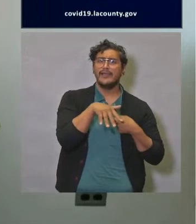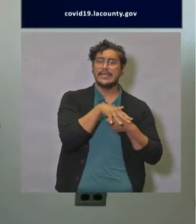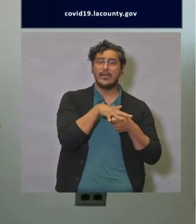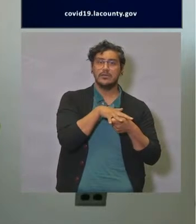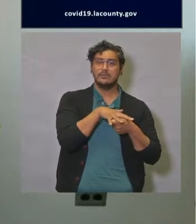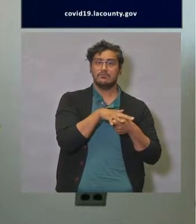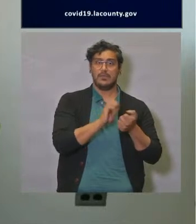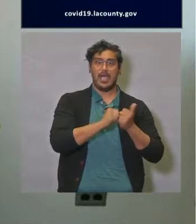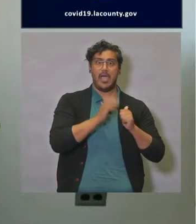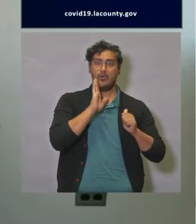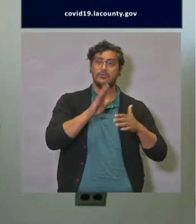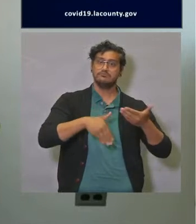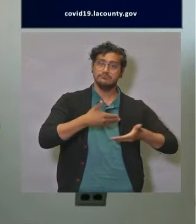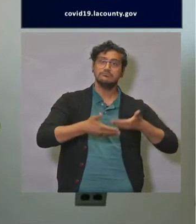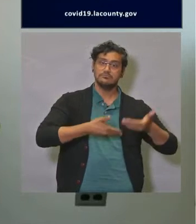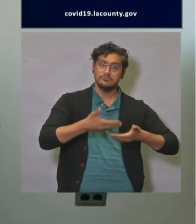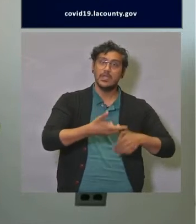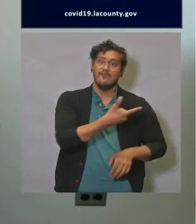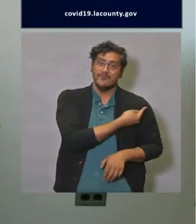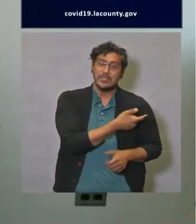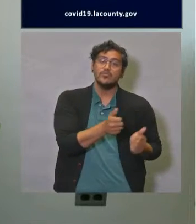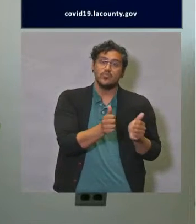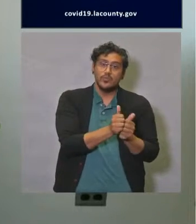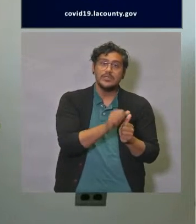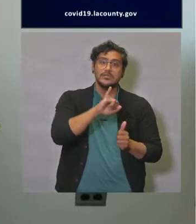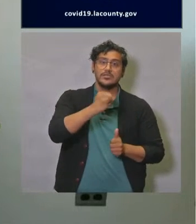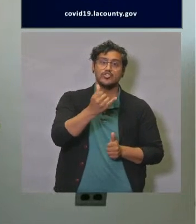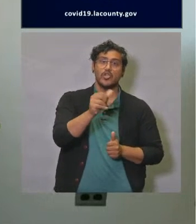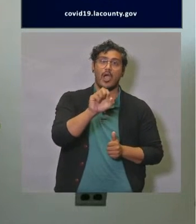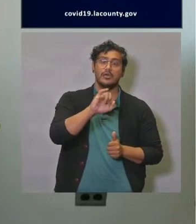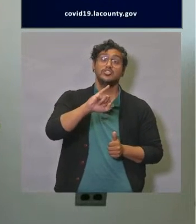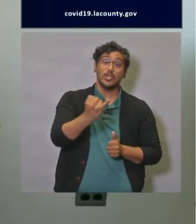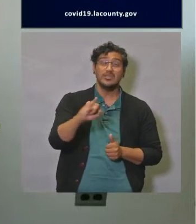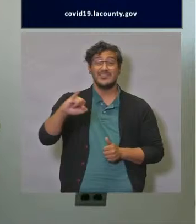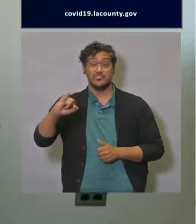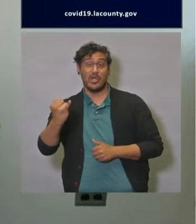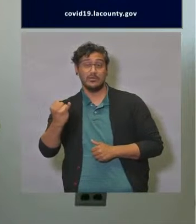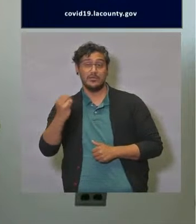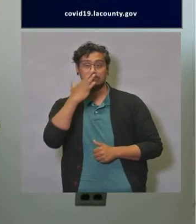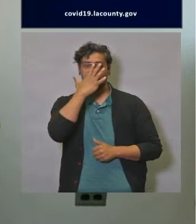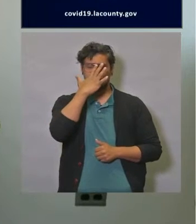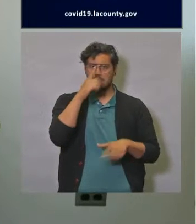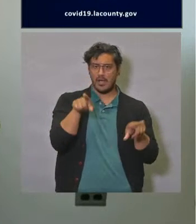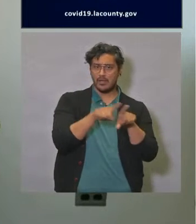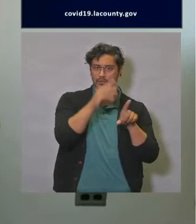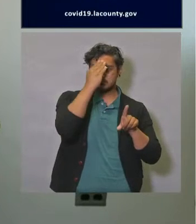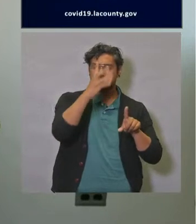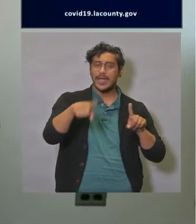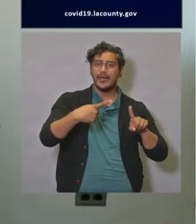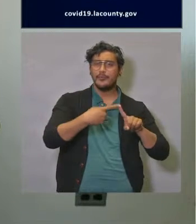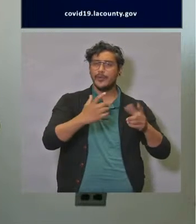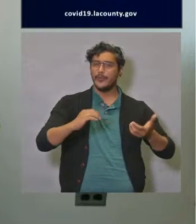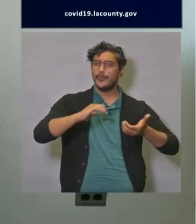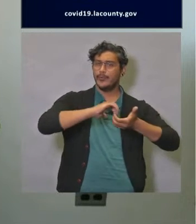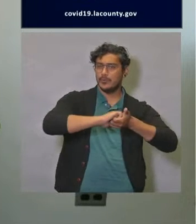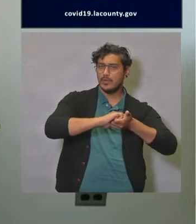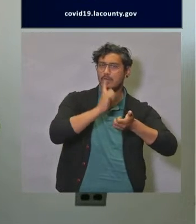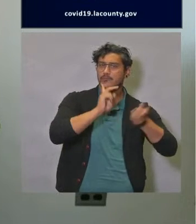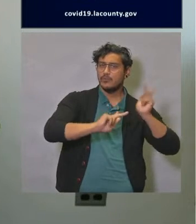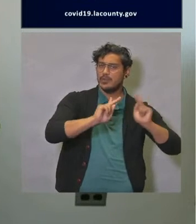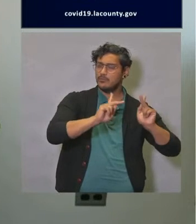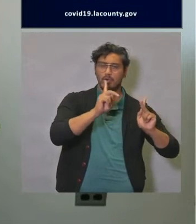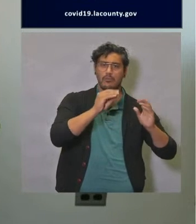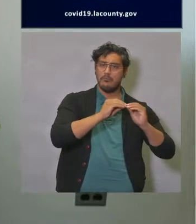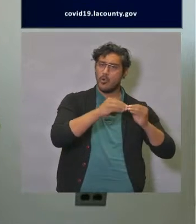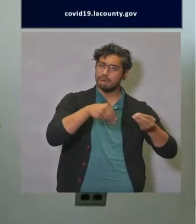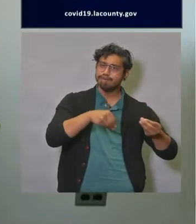is resuming vaccination with Johnson & Johnson, an update on partnerships that make it easier for residents to get vaccinated close